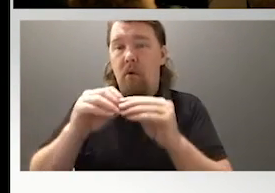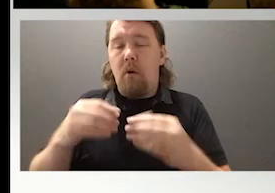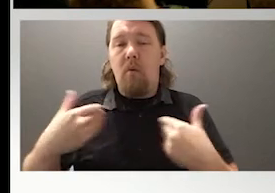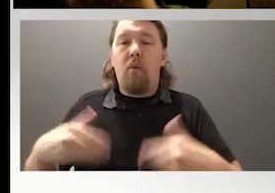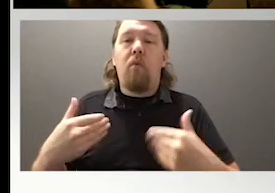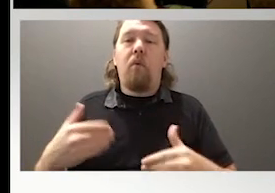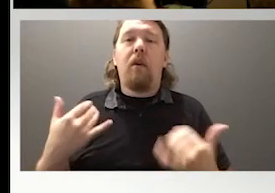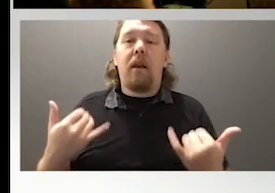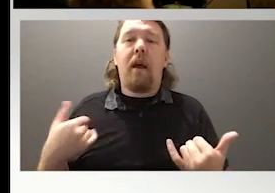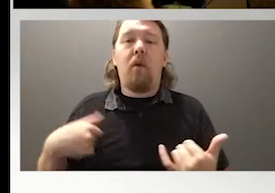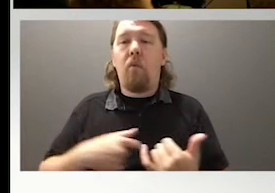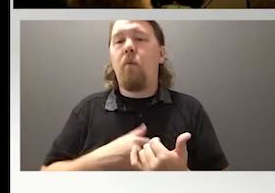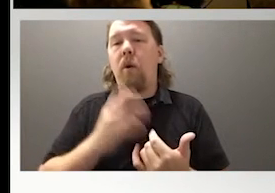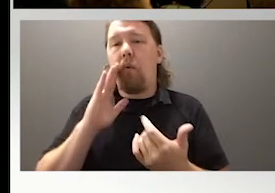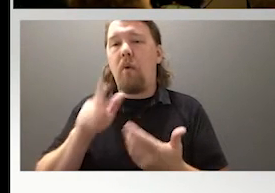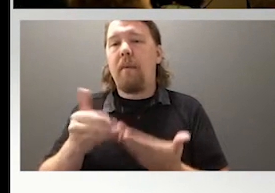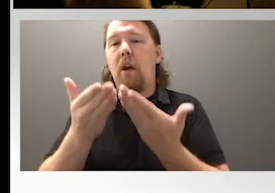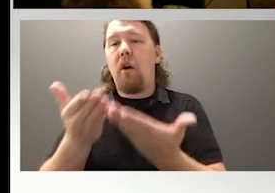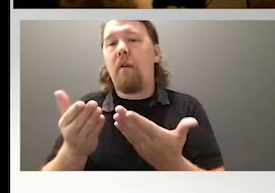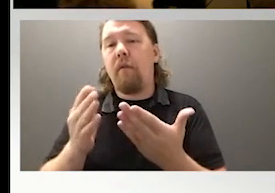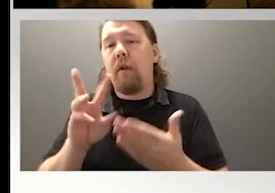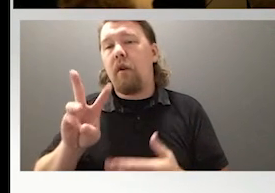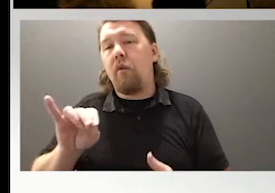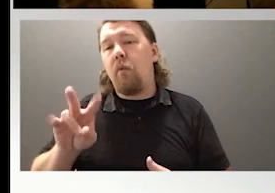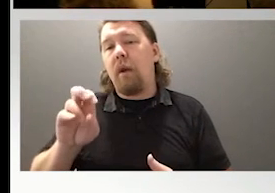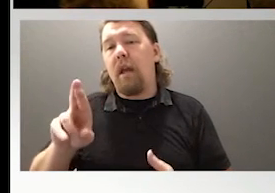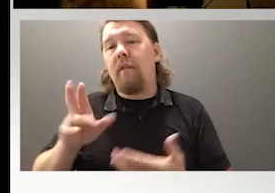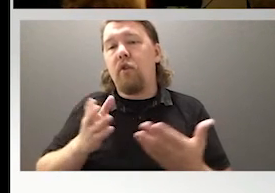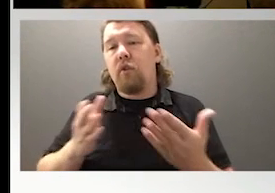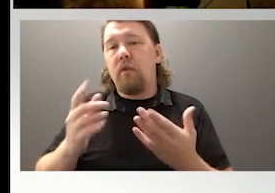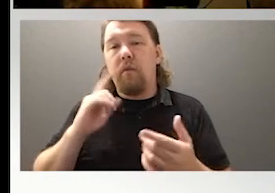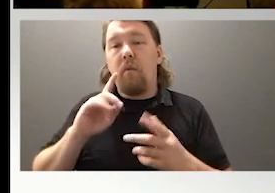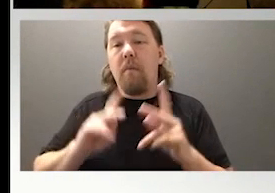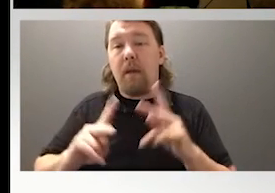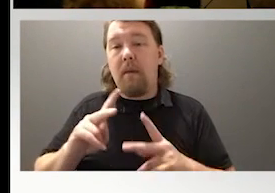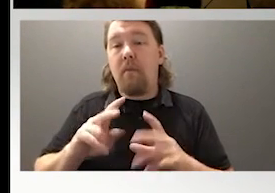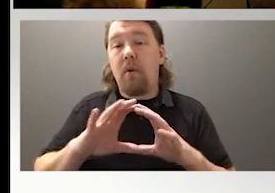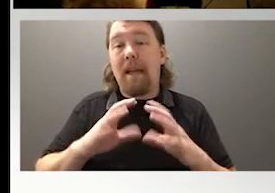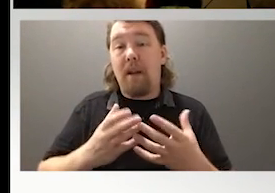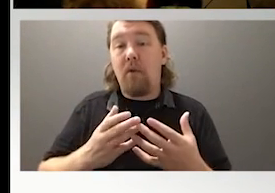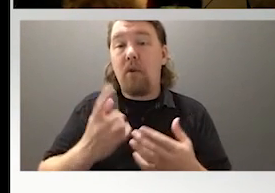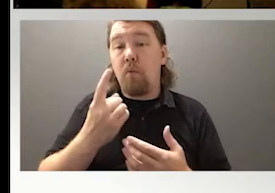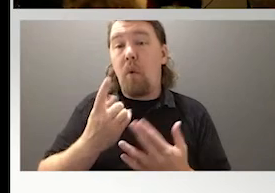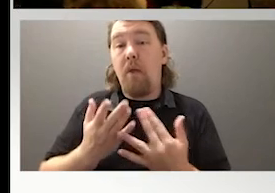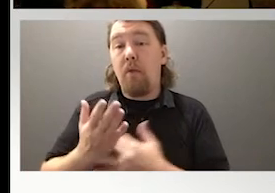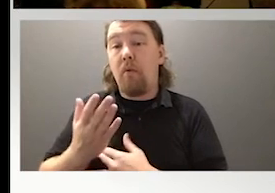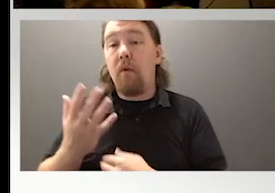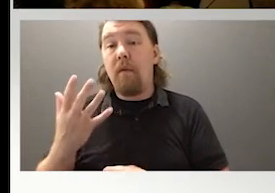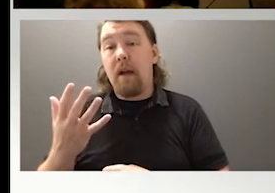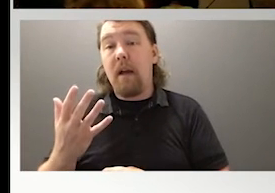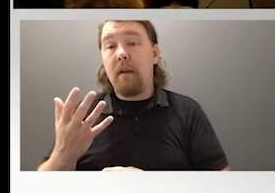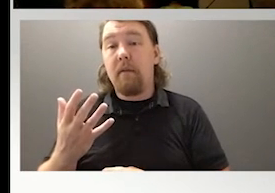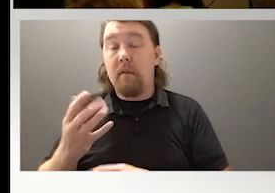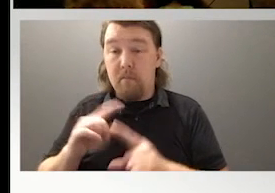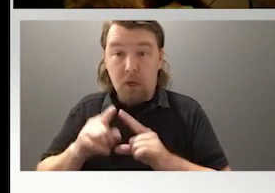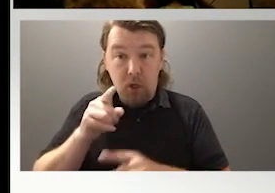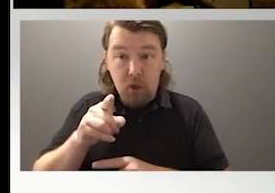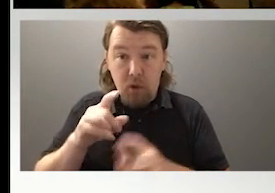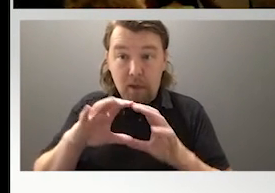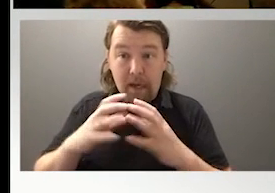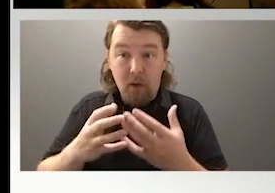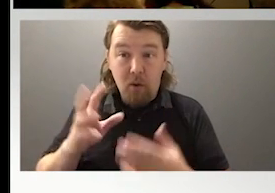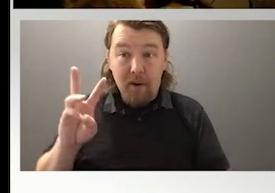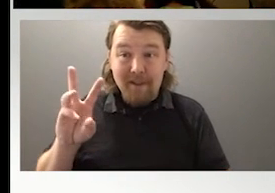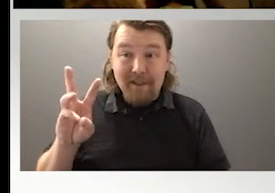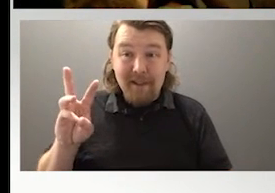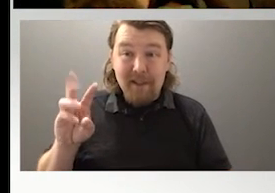going to be offering waiver services for people who are in categories 1 through 5. But if you're in category